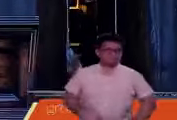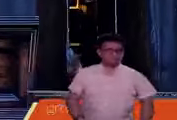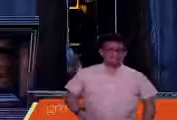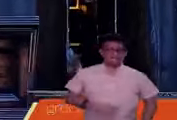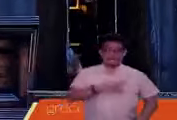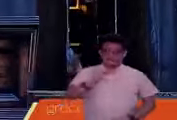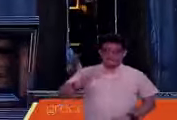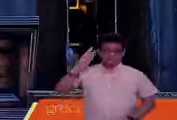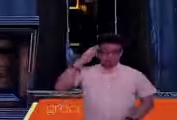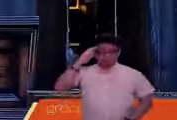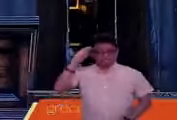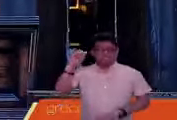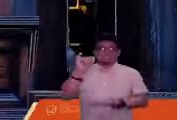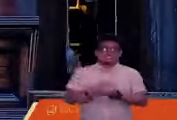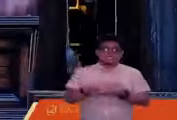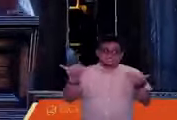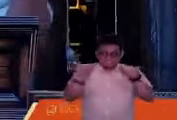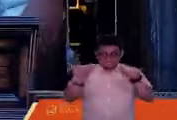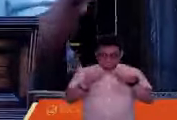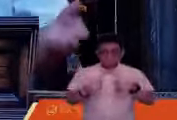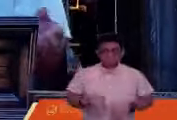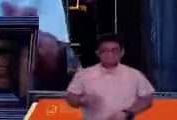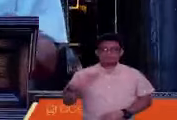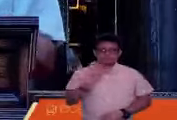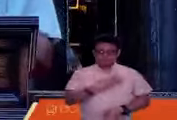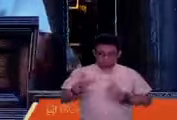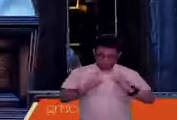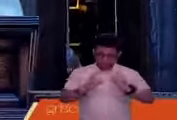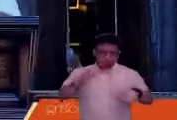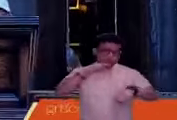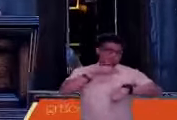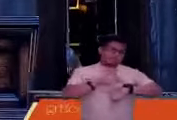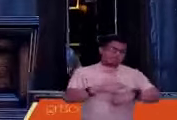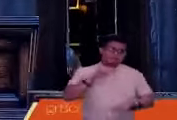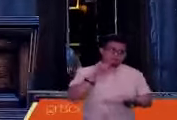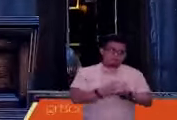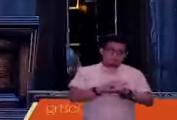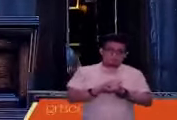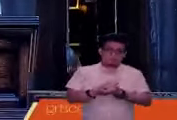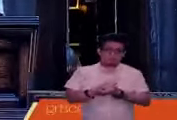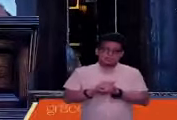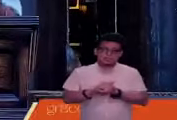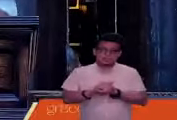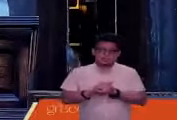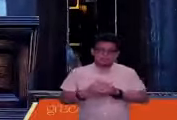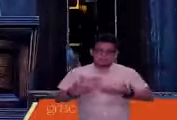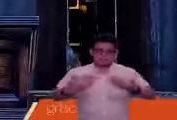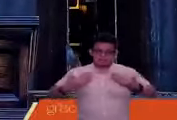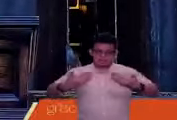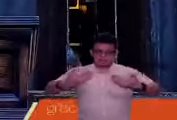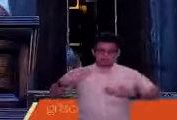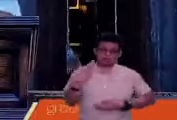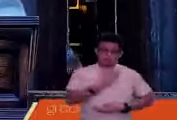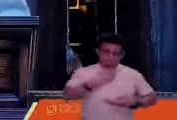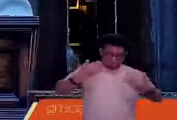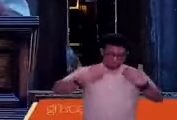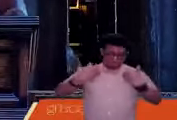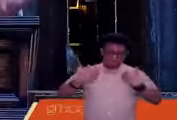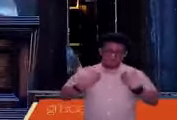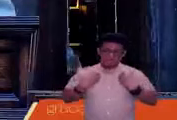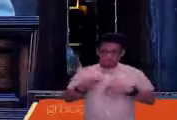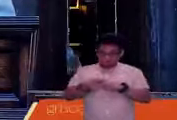was able to realize that the same thing that we were doing during the time that We had been extension